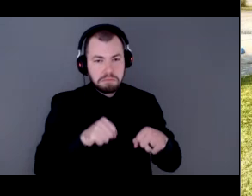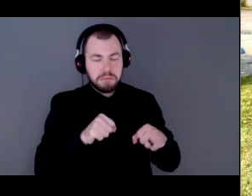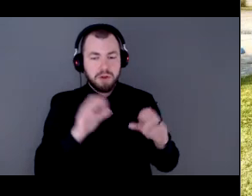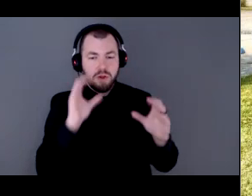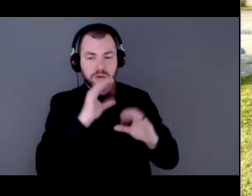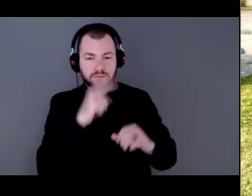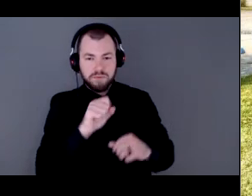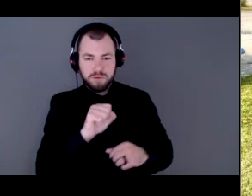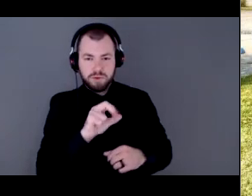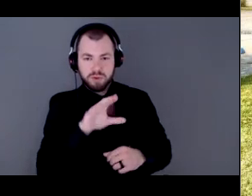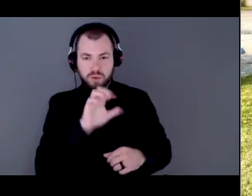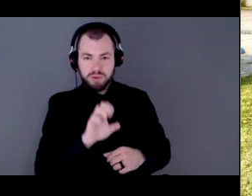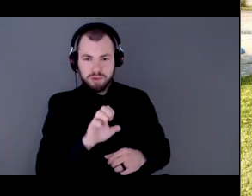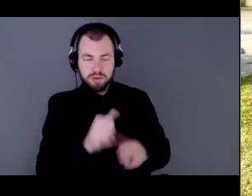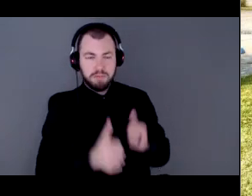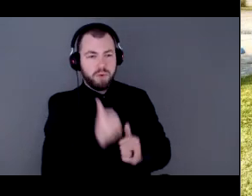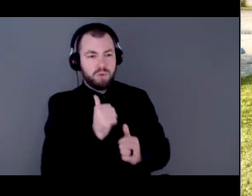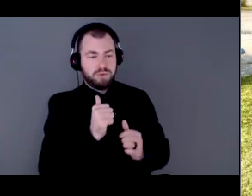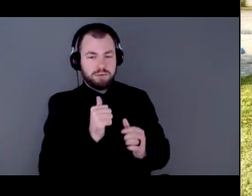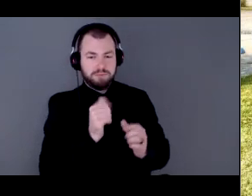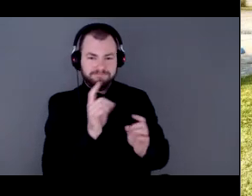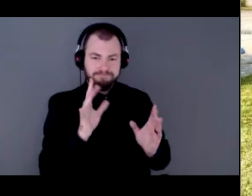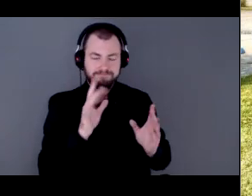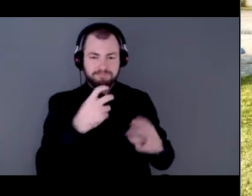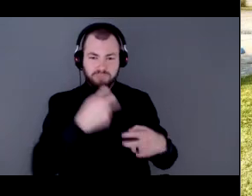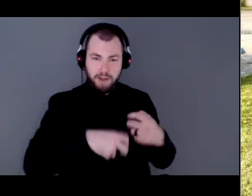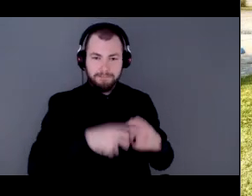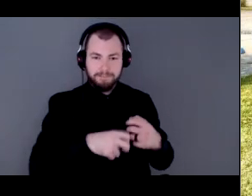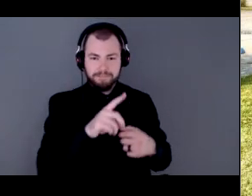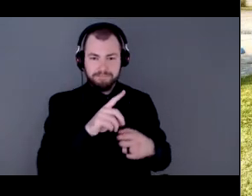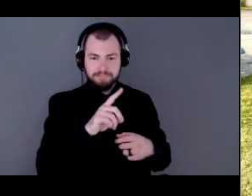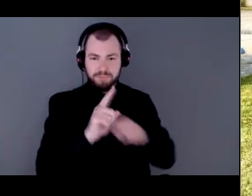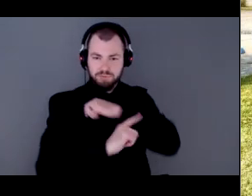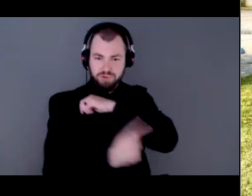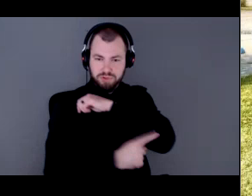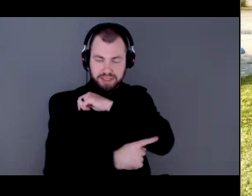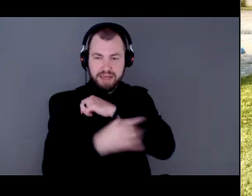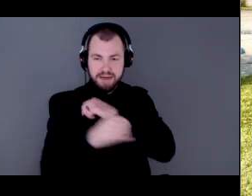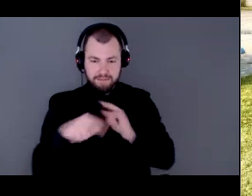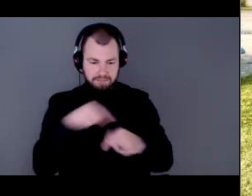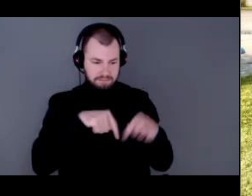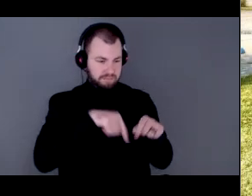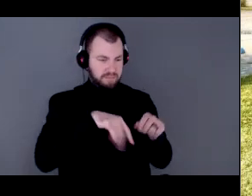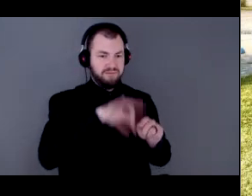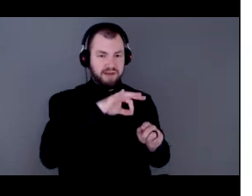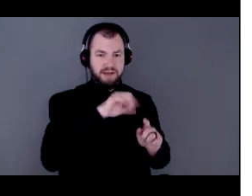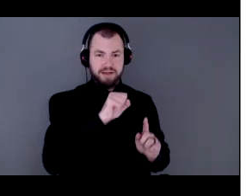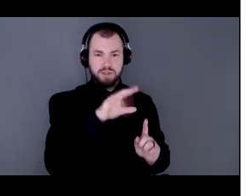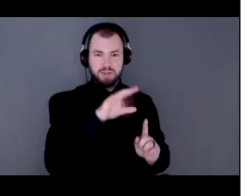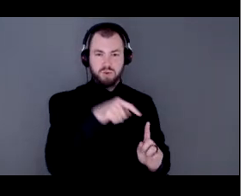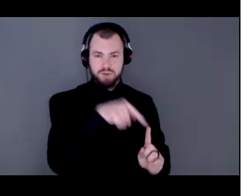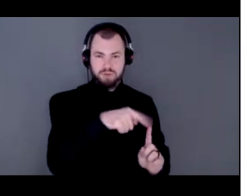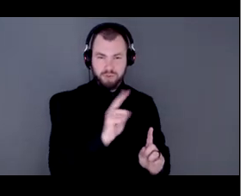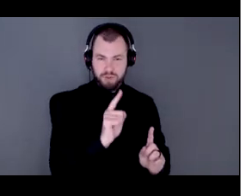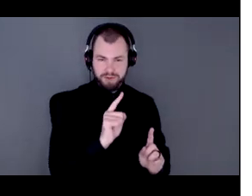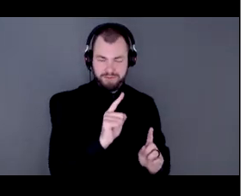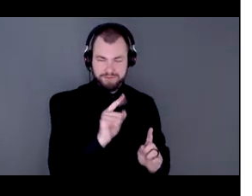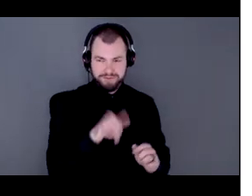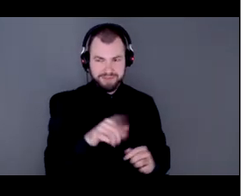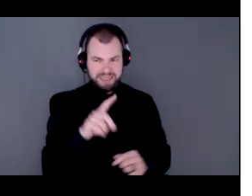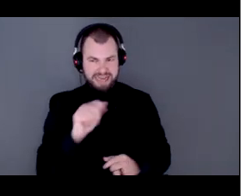or the most problematic debris and ultimately find sources of those debris. Litter data are critical for that. Next. So this is